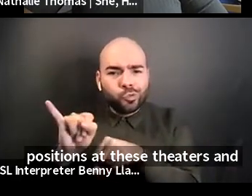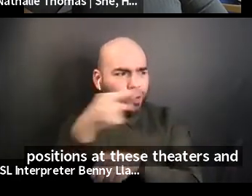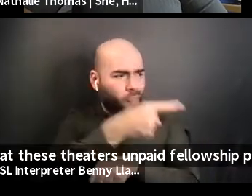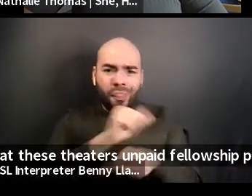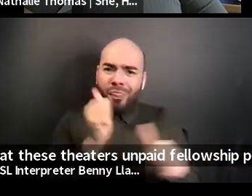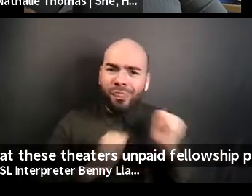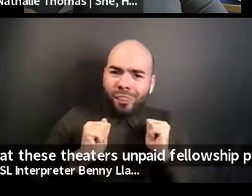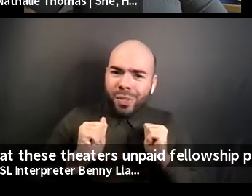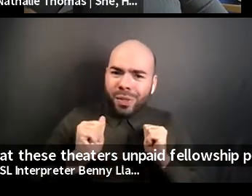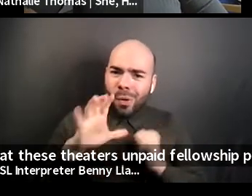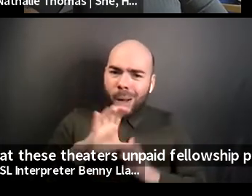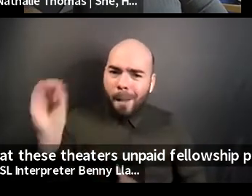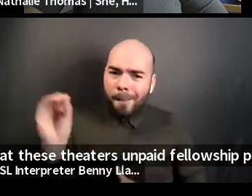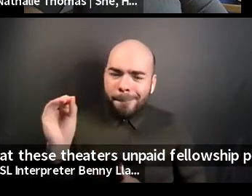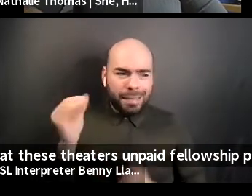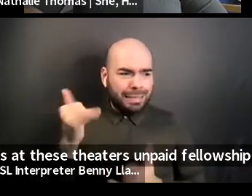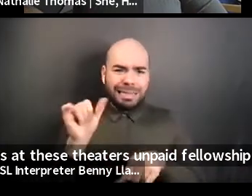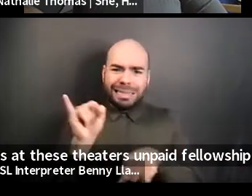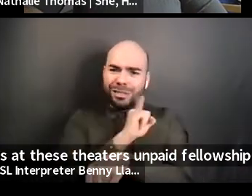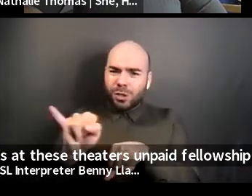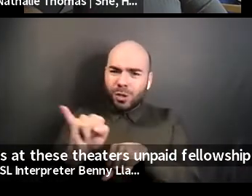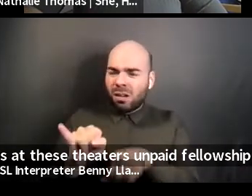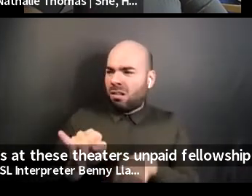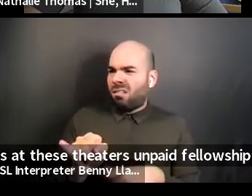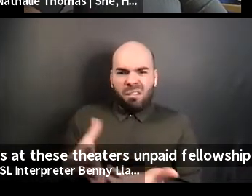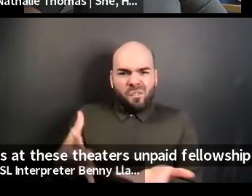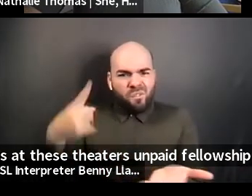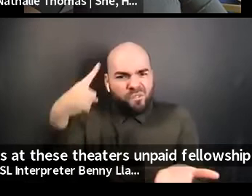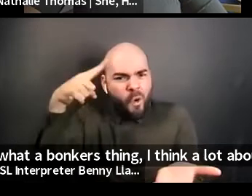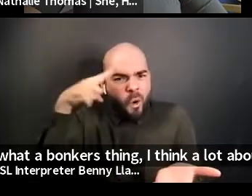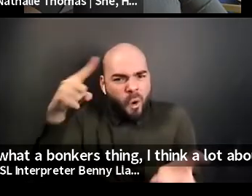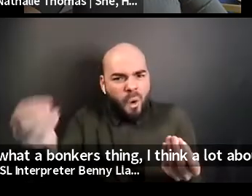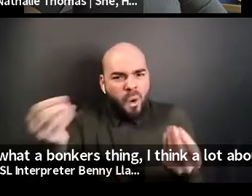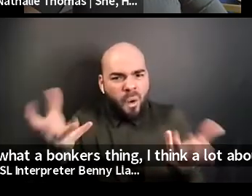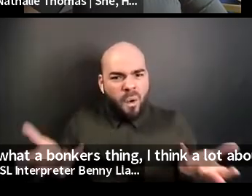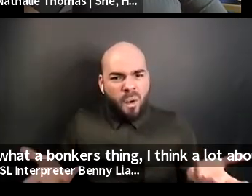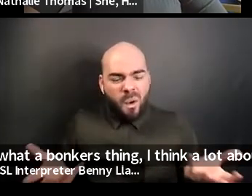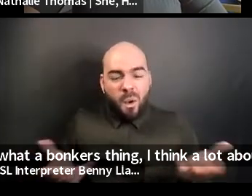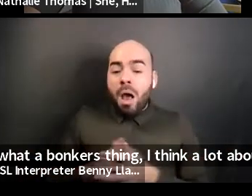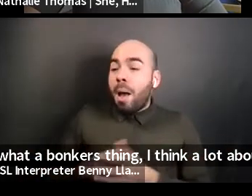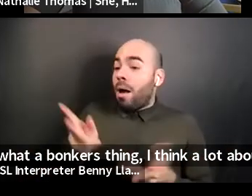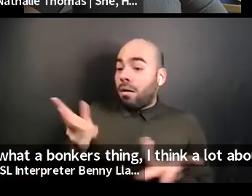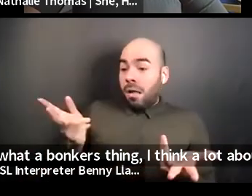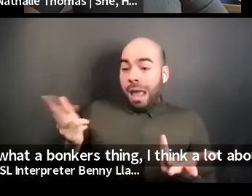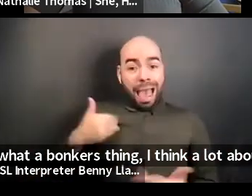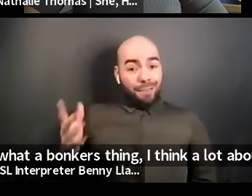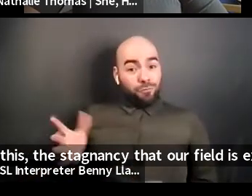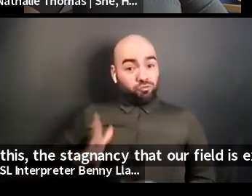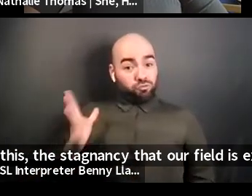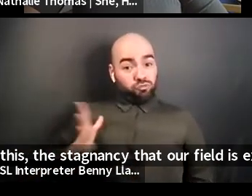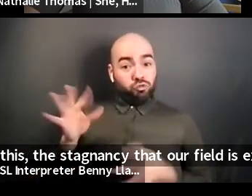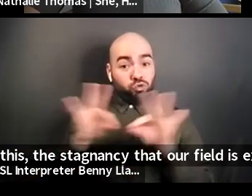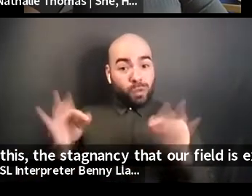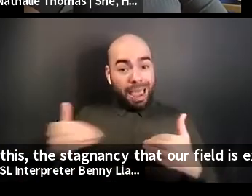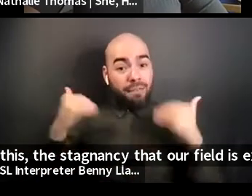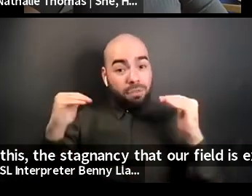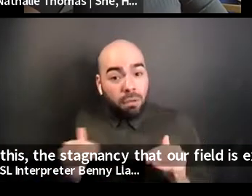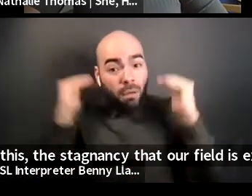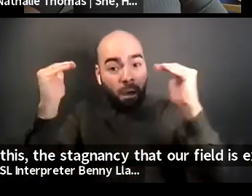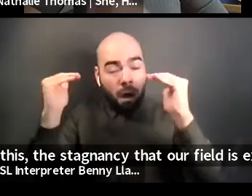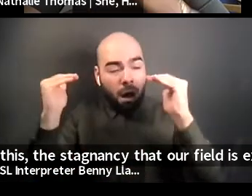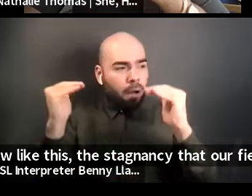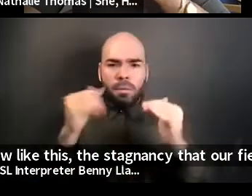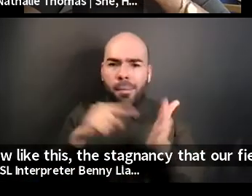a bonkers thing. I think a lot about how like the stagnancy that our field is experiencing. And I also want to be really